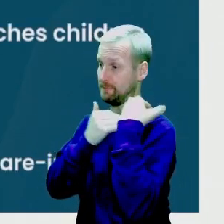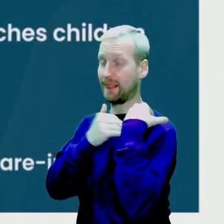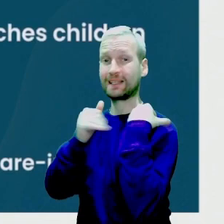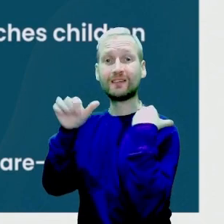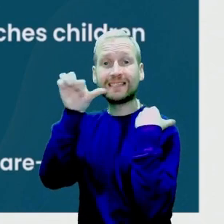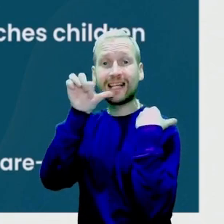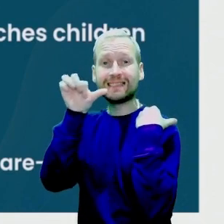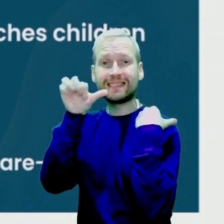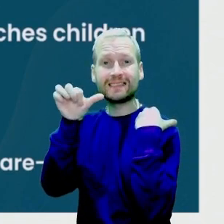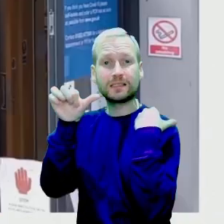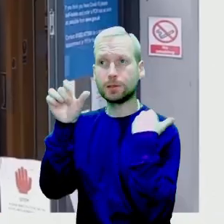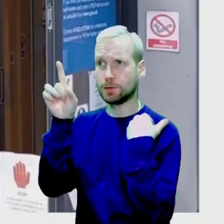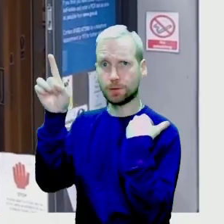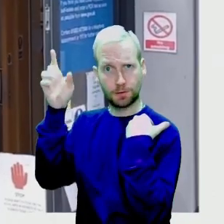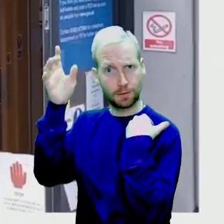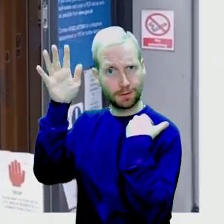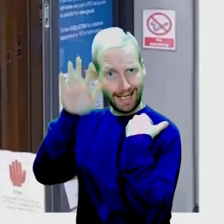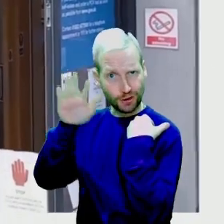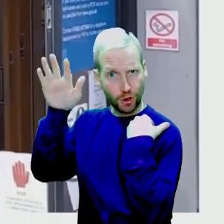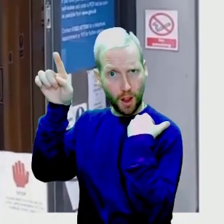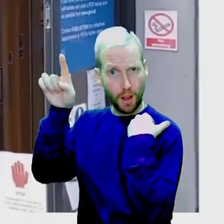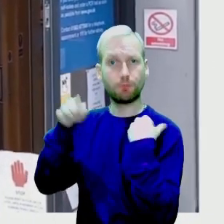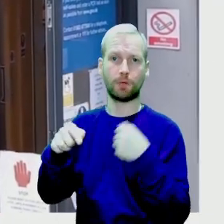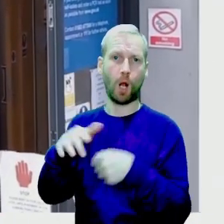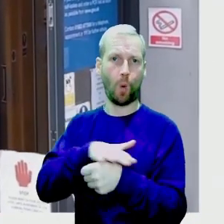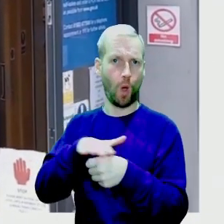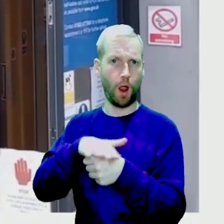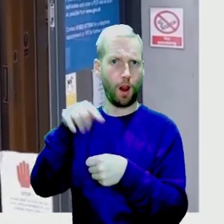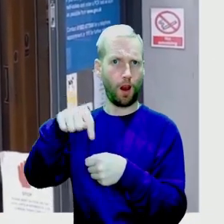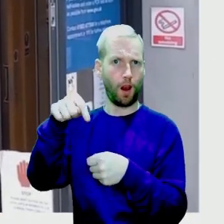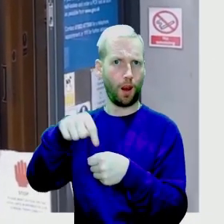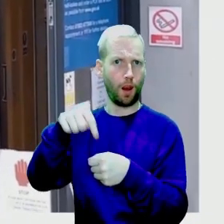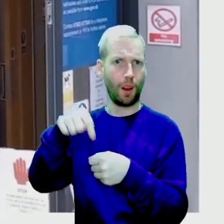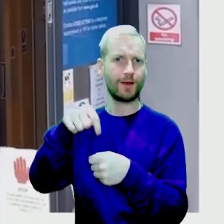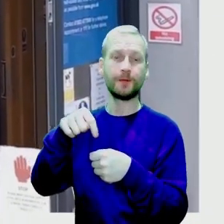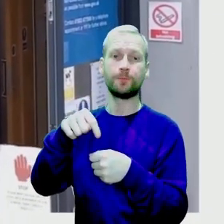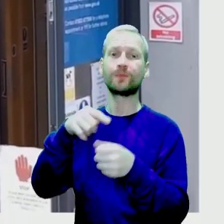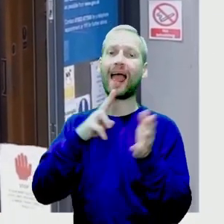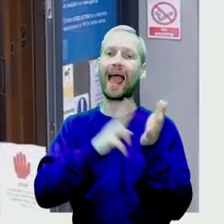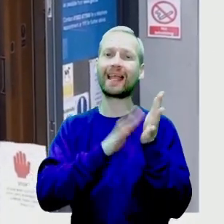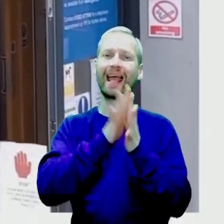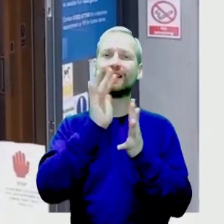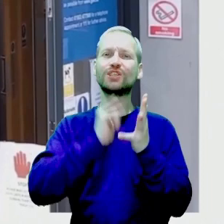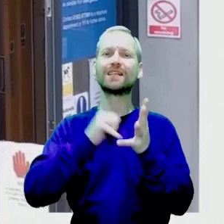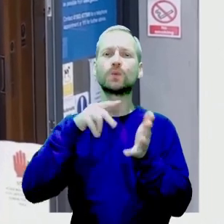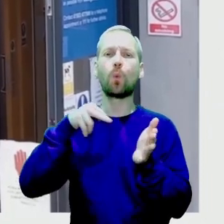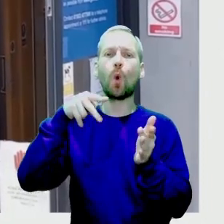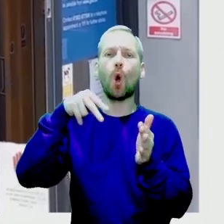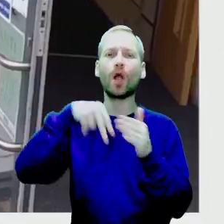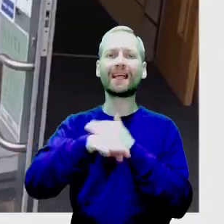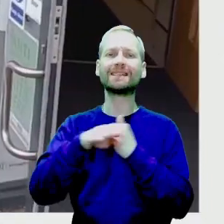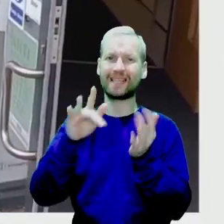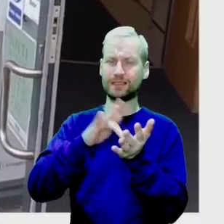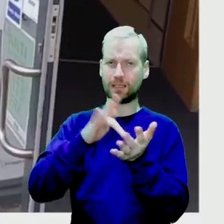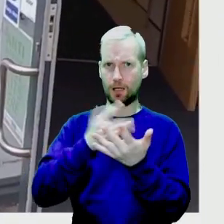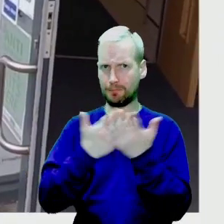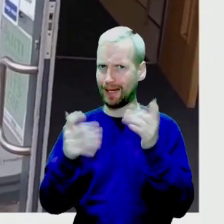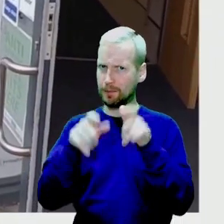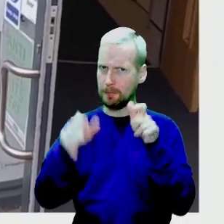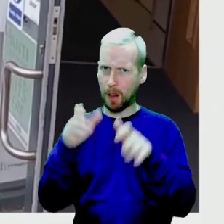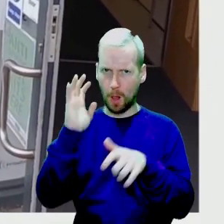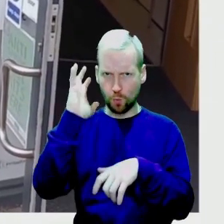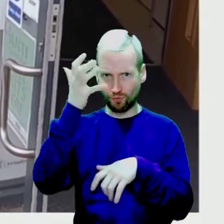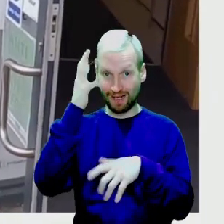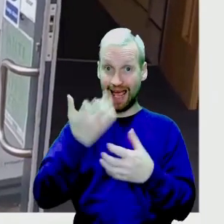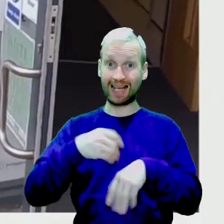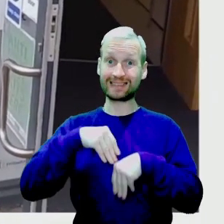rests at a local level. The future of the Norwich Walk-in Centre was also a major worry for many. While we